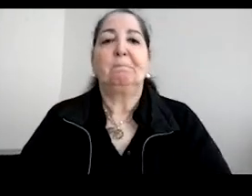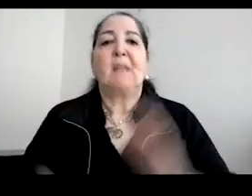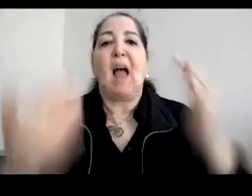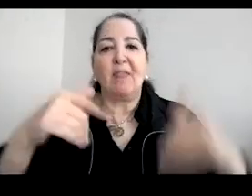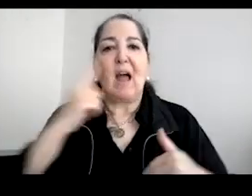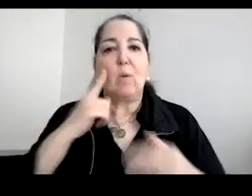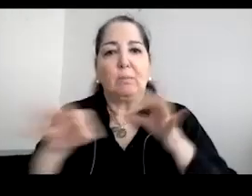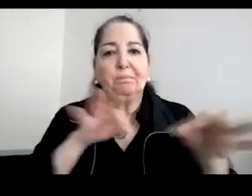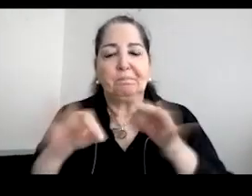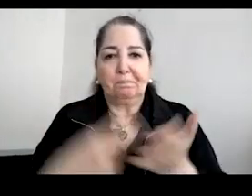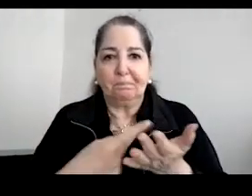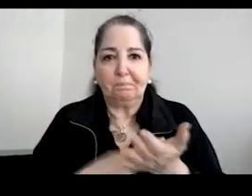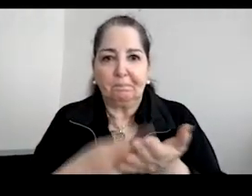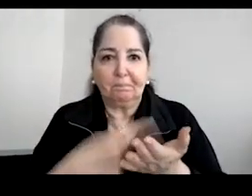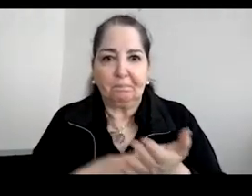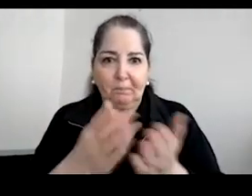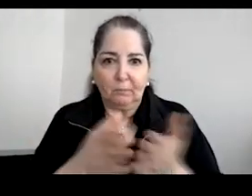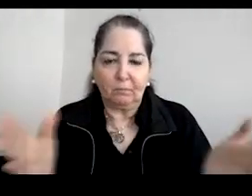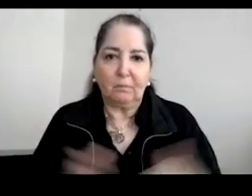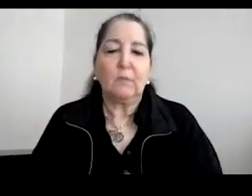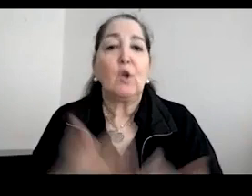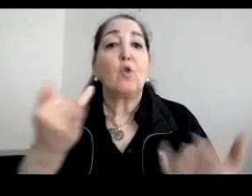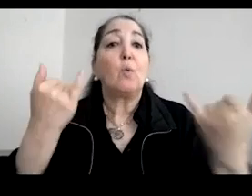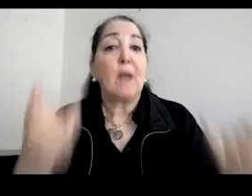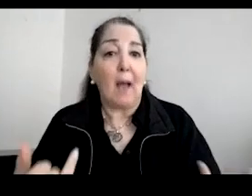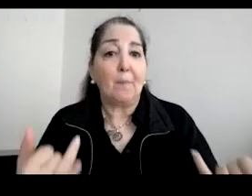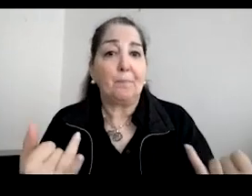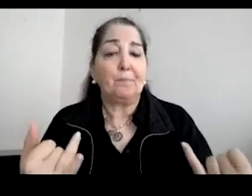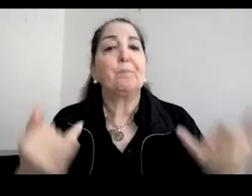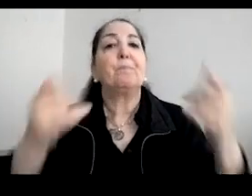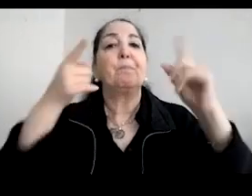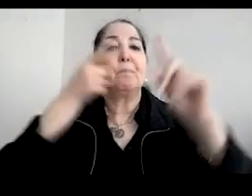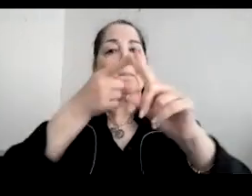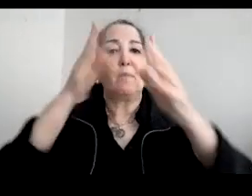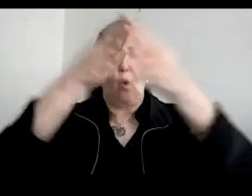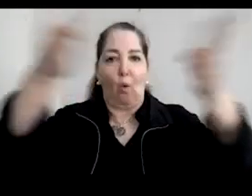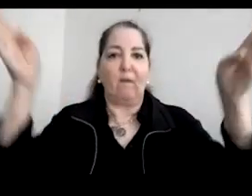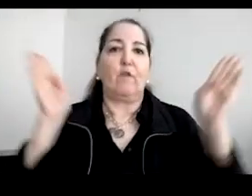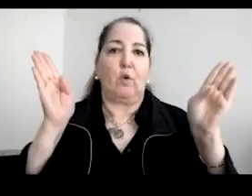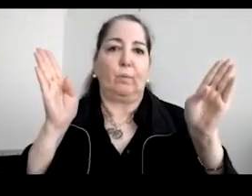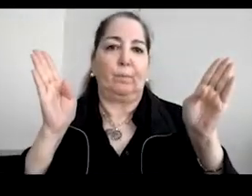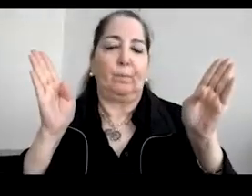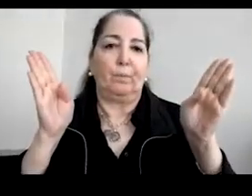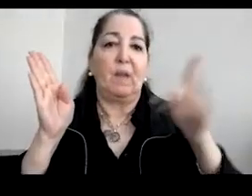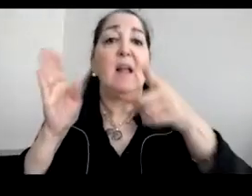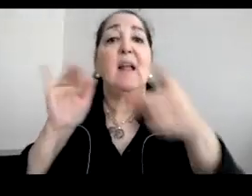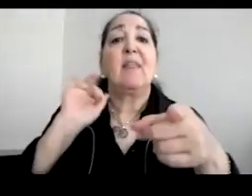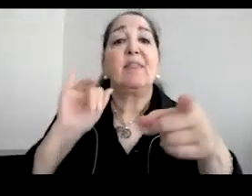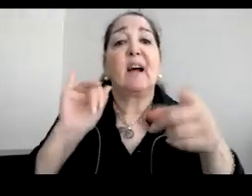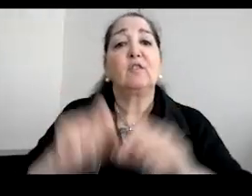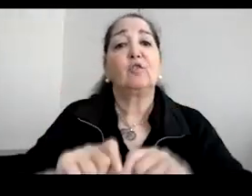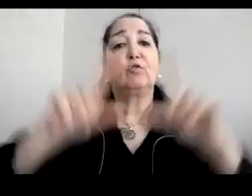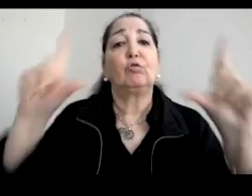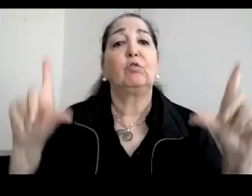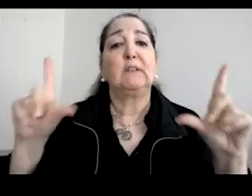So the figure that I have here on the screen is just depicting the number of new cases that have been confirmed in